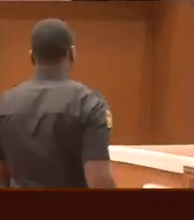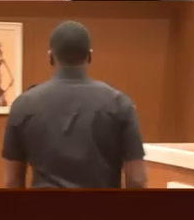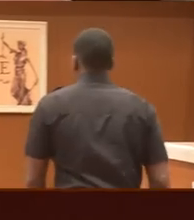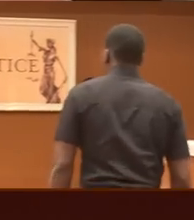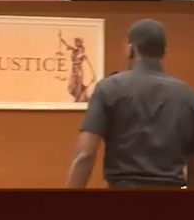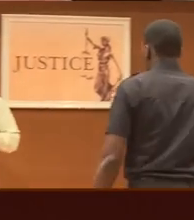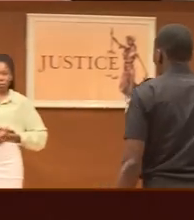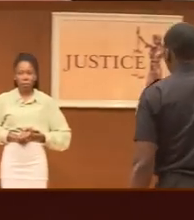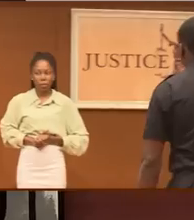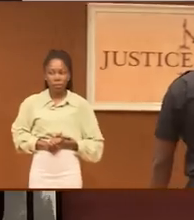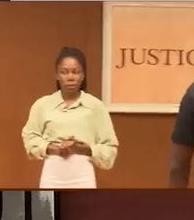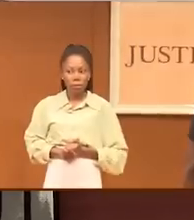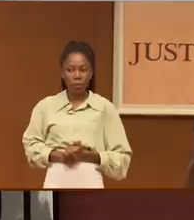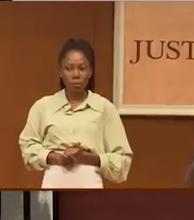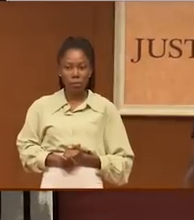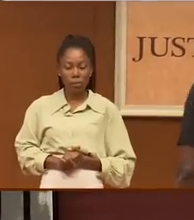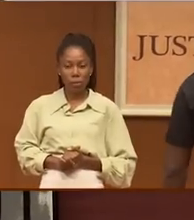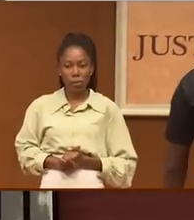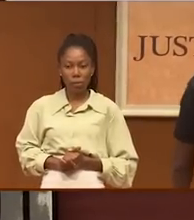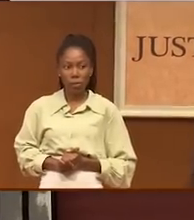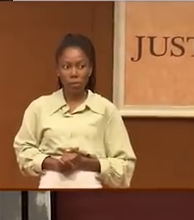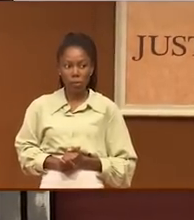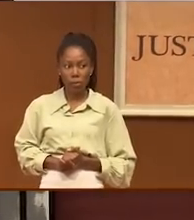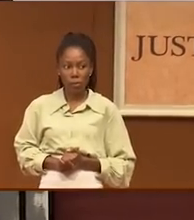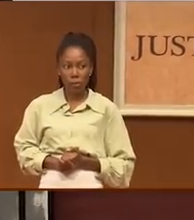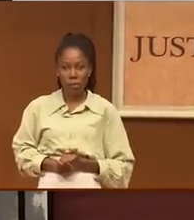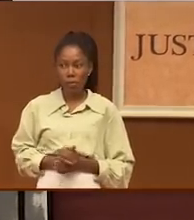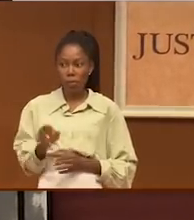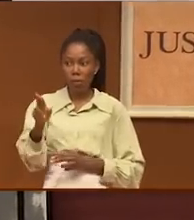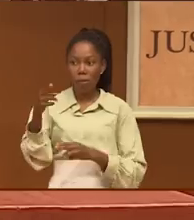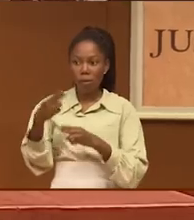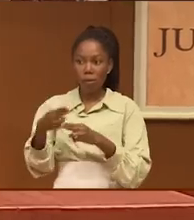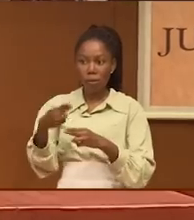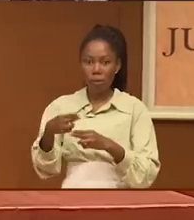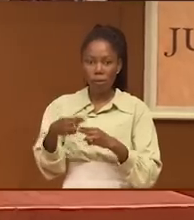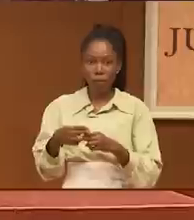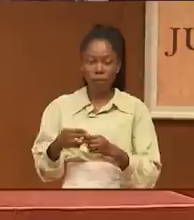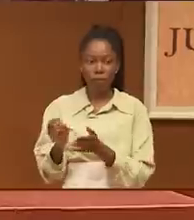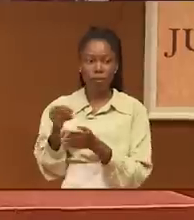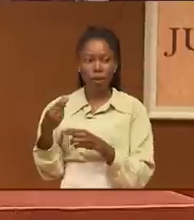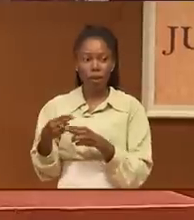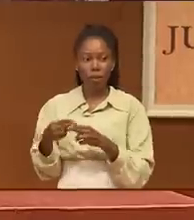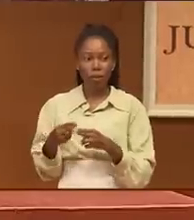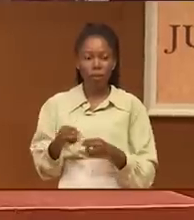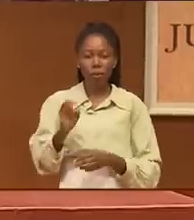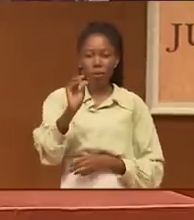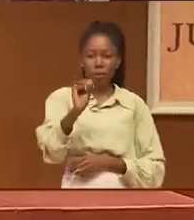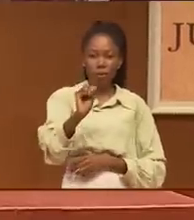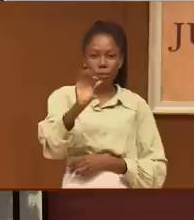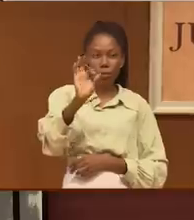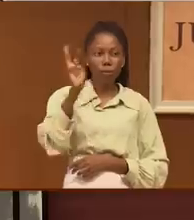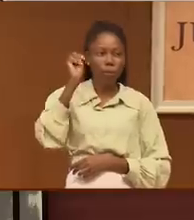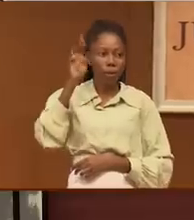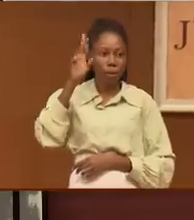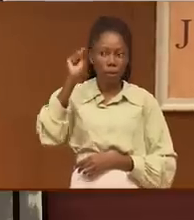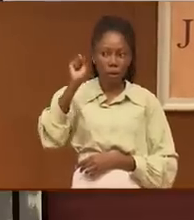you, Akin. You're welcome here. Thank you. What's your name? Mrs. Yusuf. Mrs. Yusuf? Yes, ma'am. Okay,